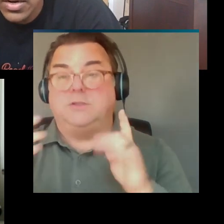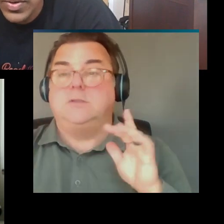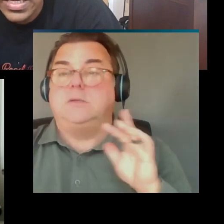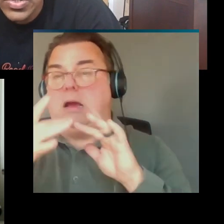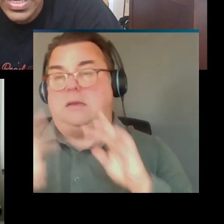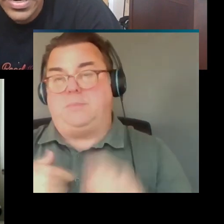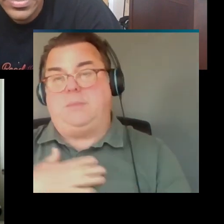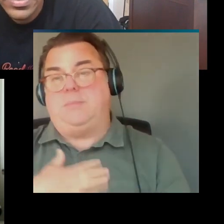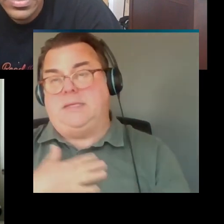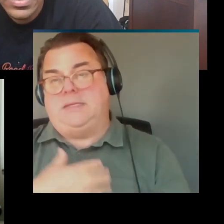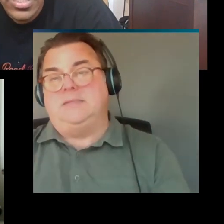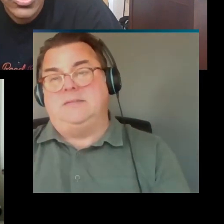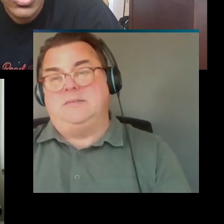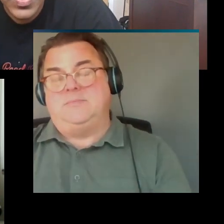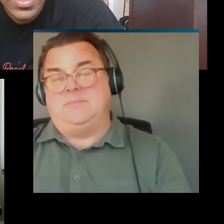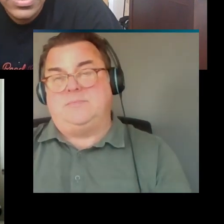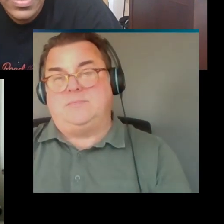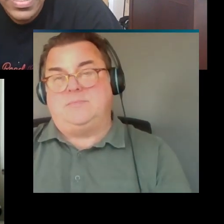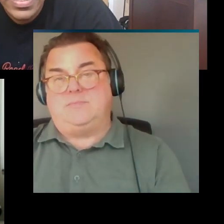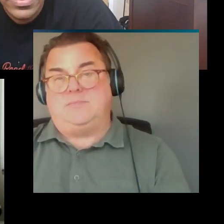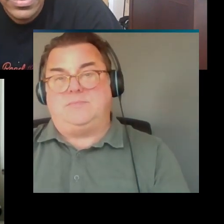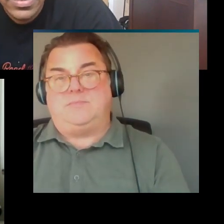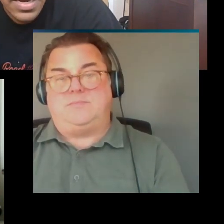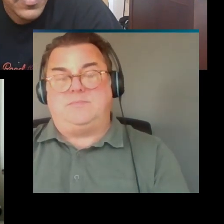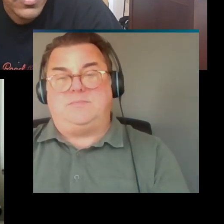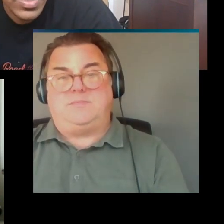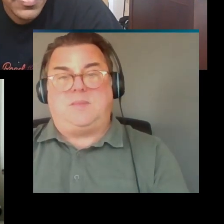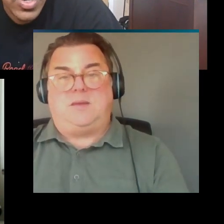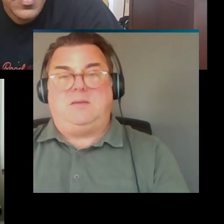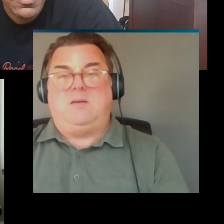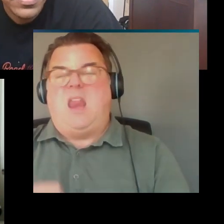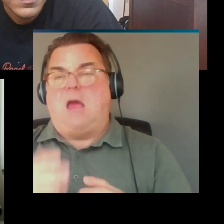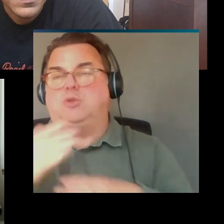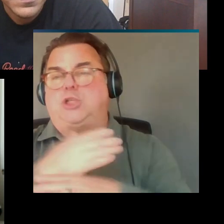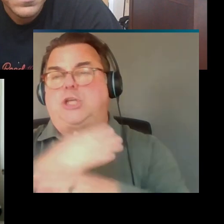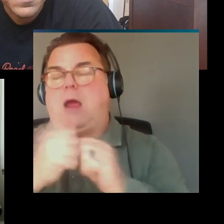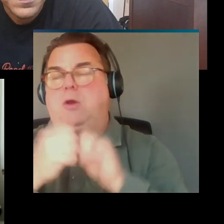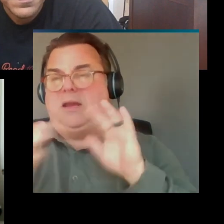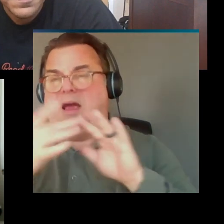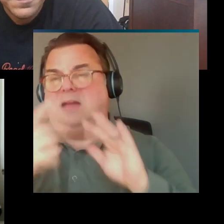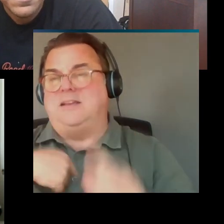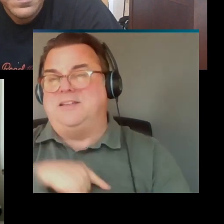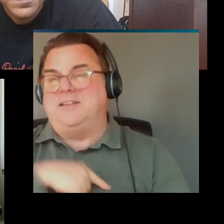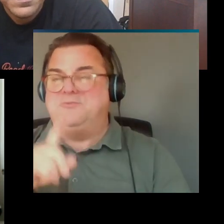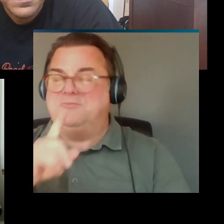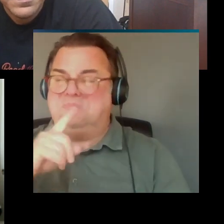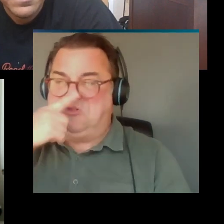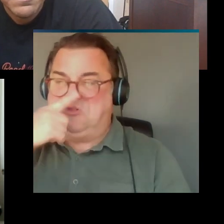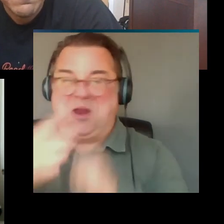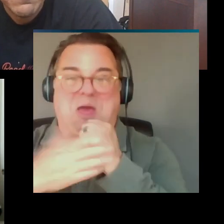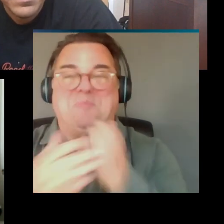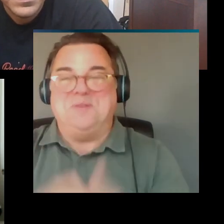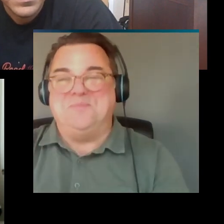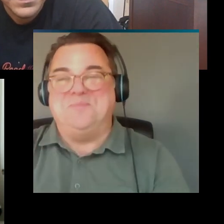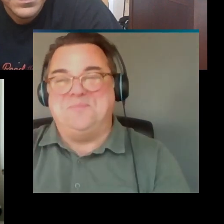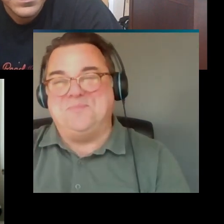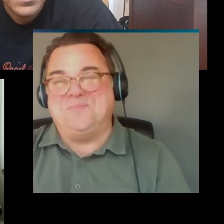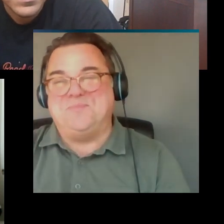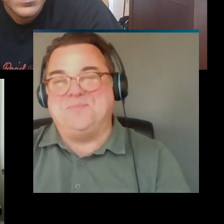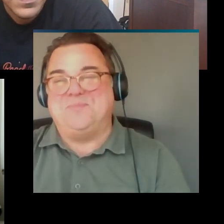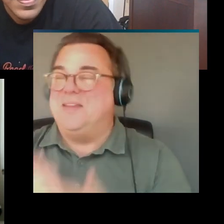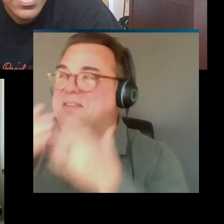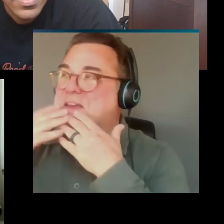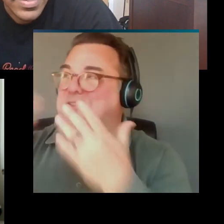out. We'll share ways to get in touch with us, and yeah, we're happy to help out. Hey, thank you so much for your